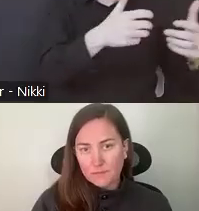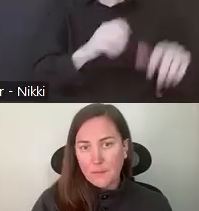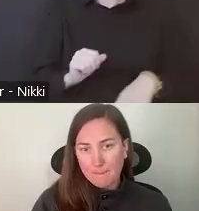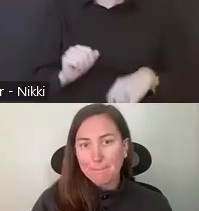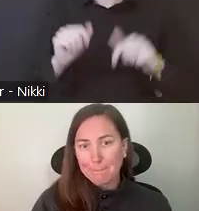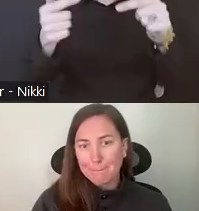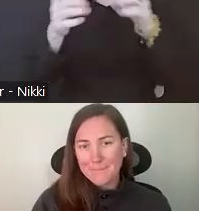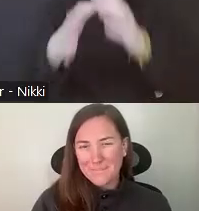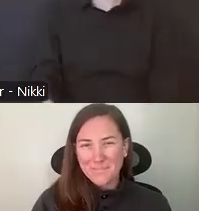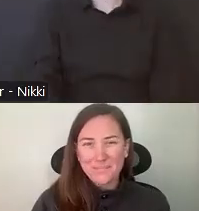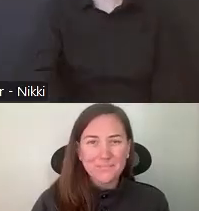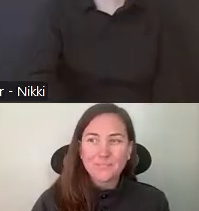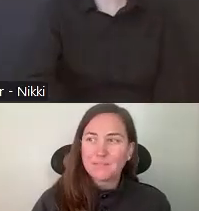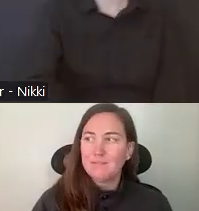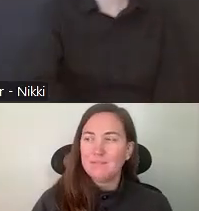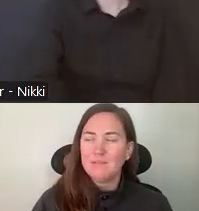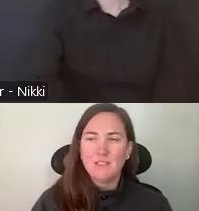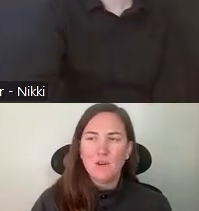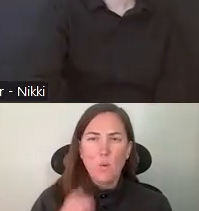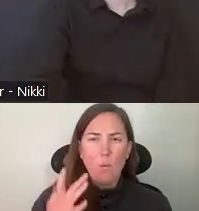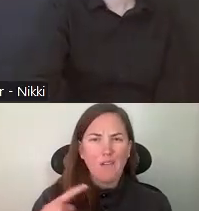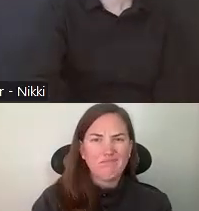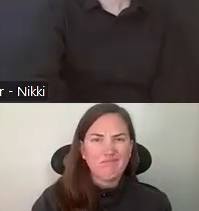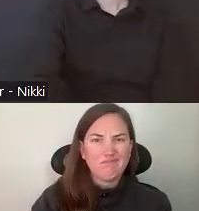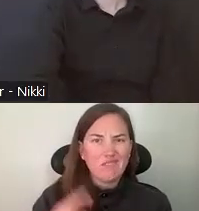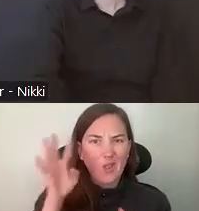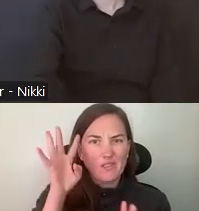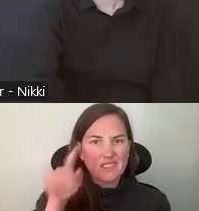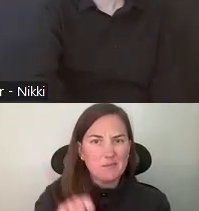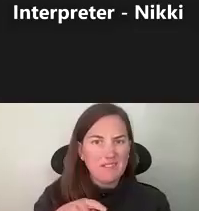What about hallucinations specifically?